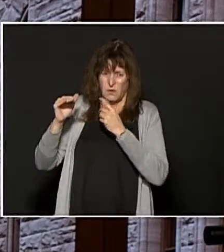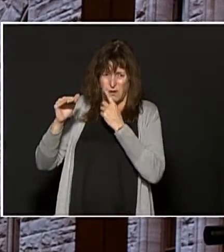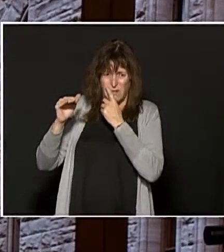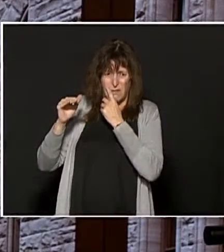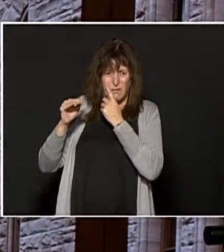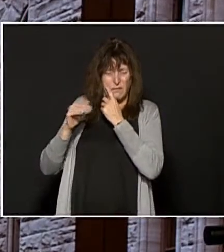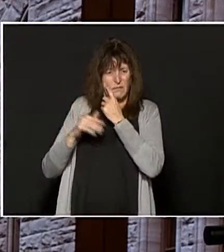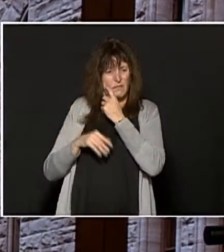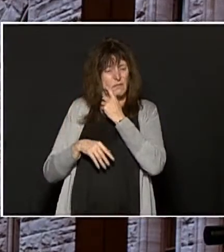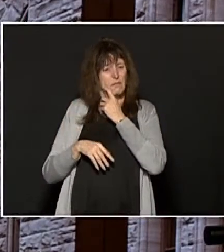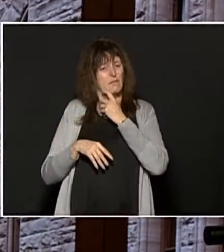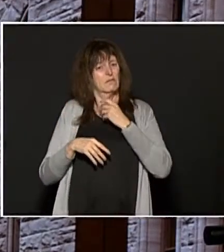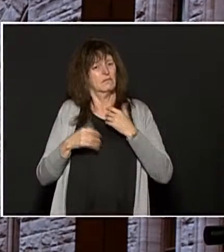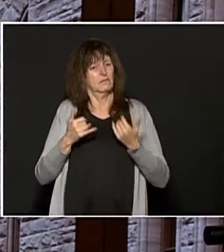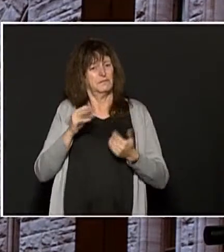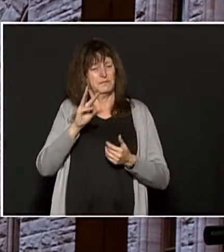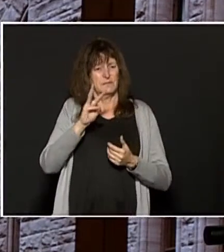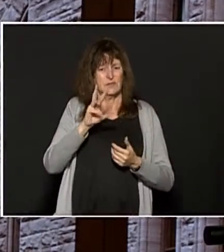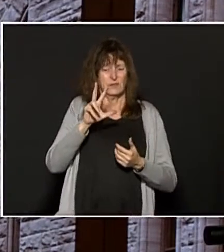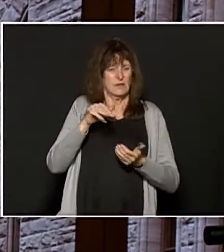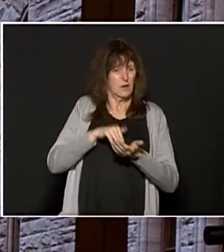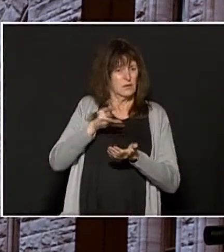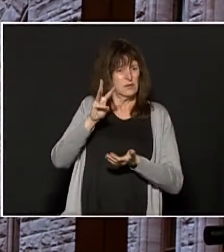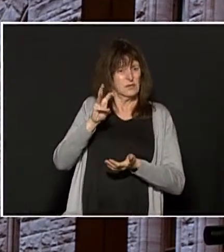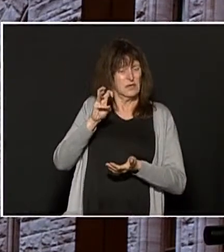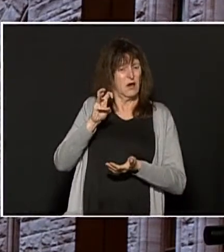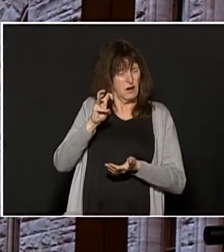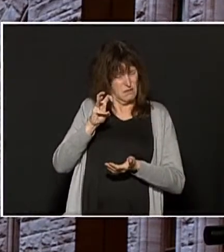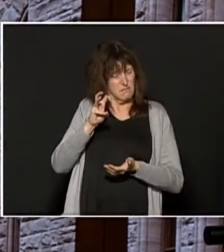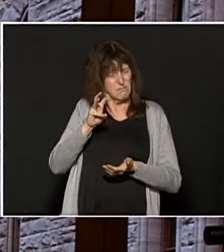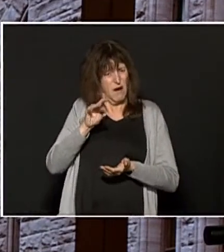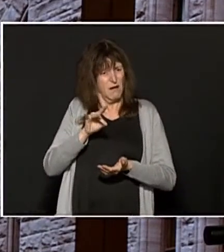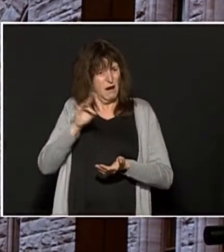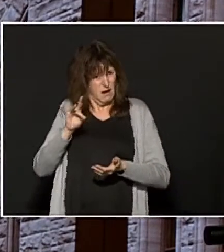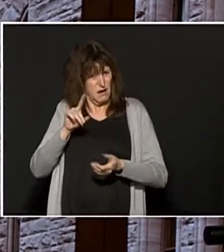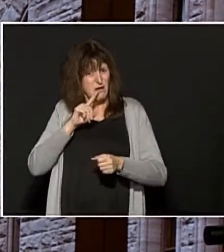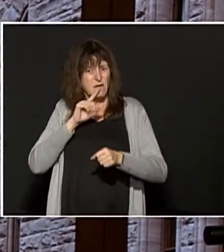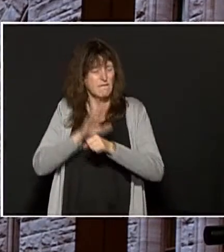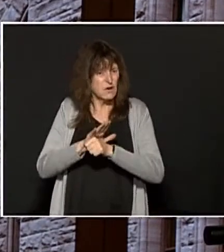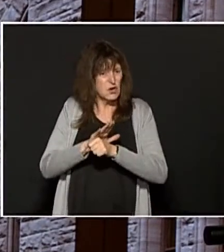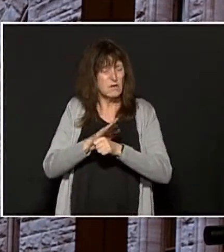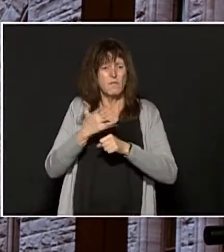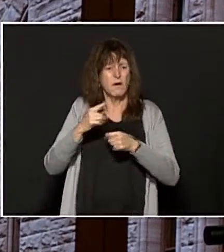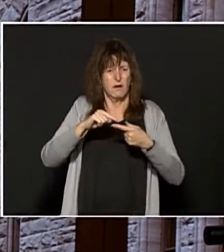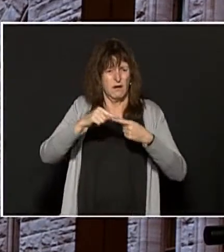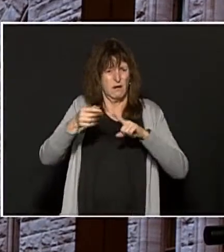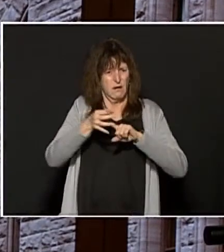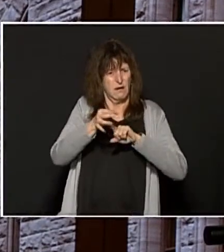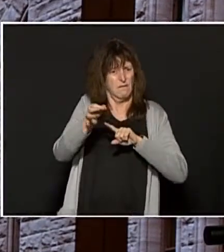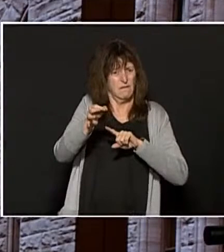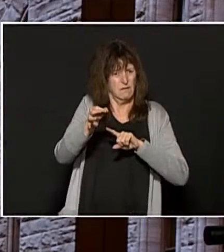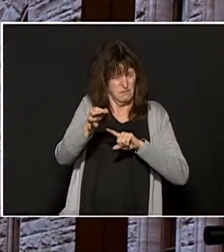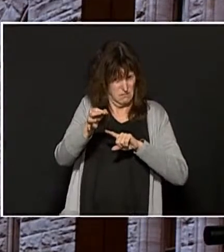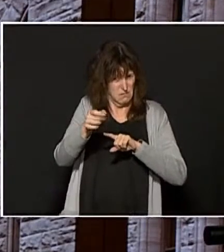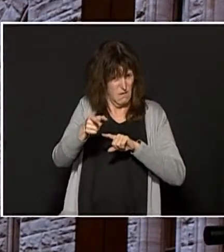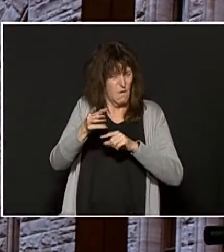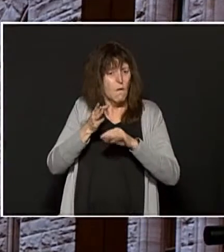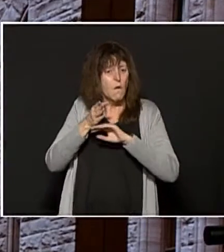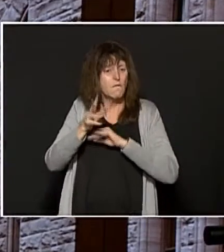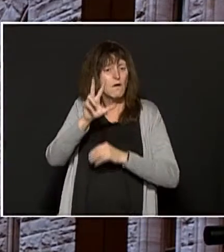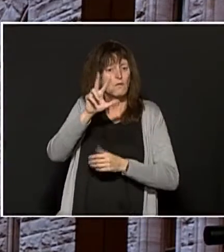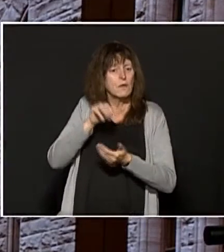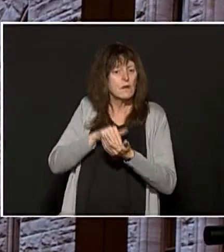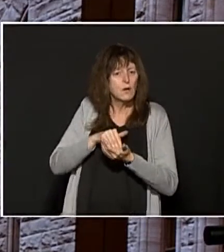63,688 confirmed cases of variants of concern in Ontario. The majority, as Dr. Brown has noted in